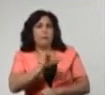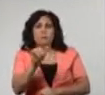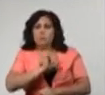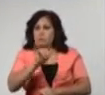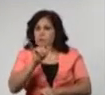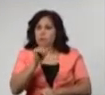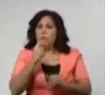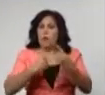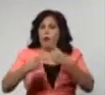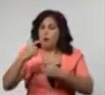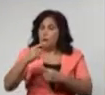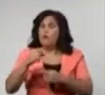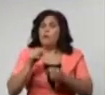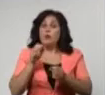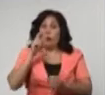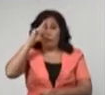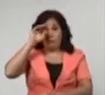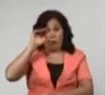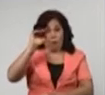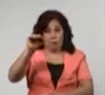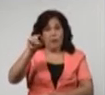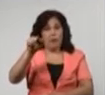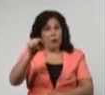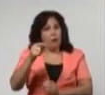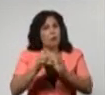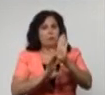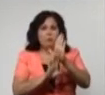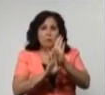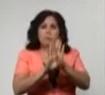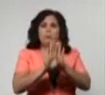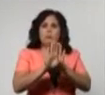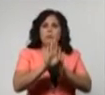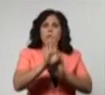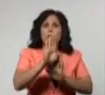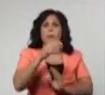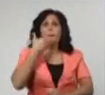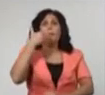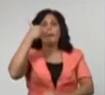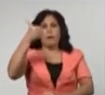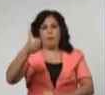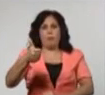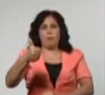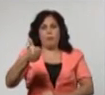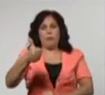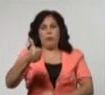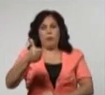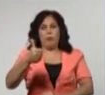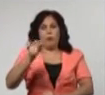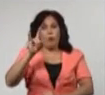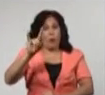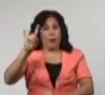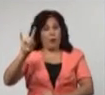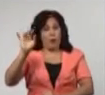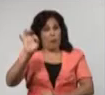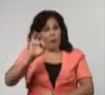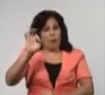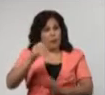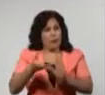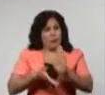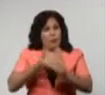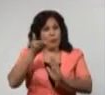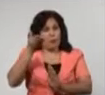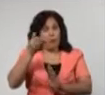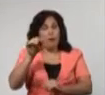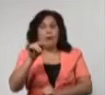medicines. They are doing their very best to try to save this patient's